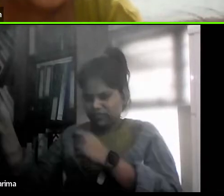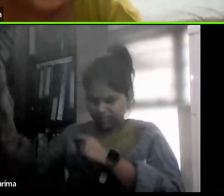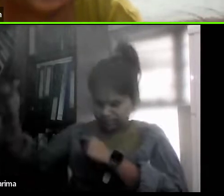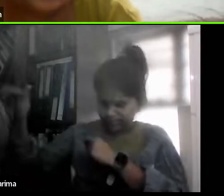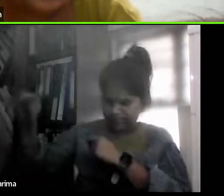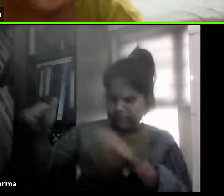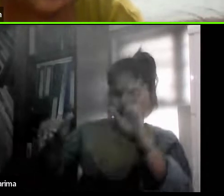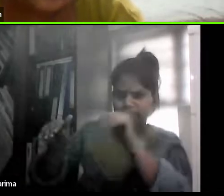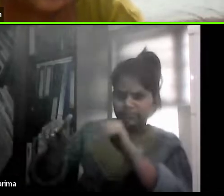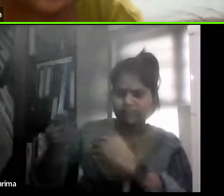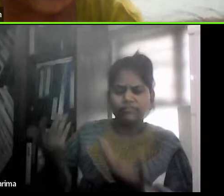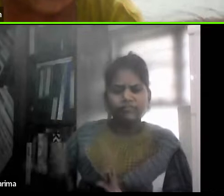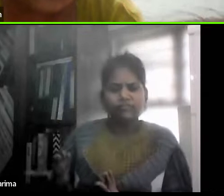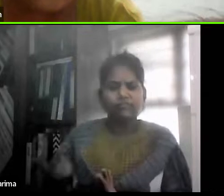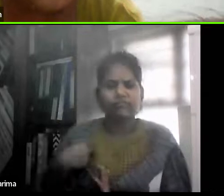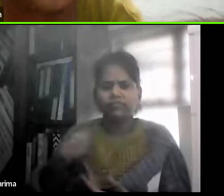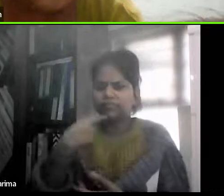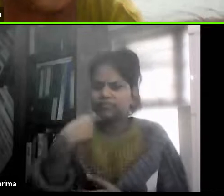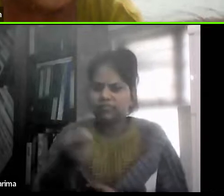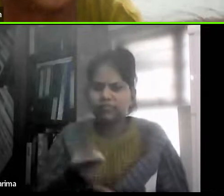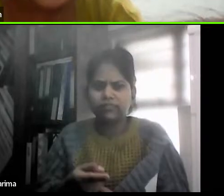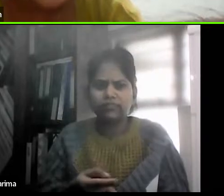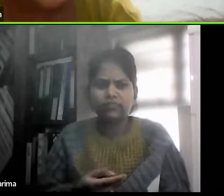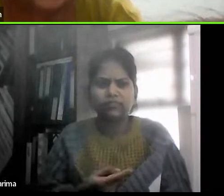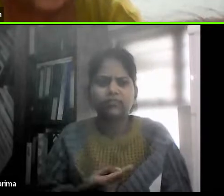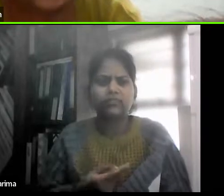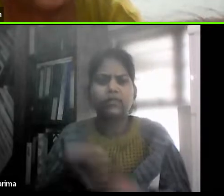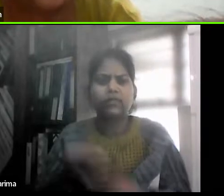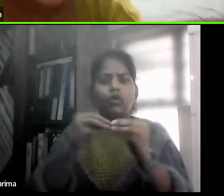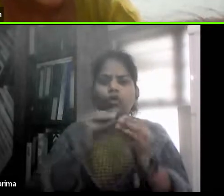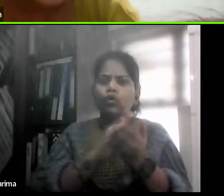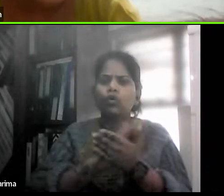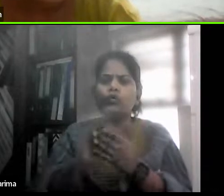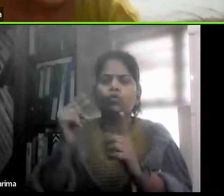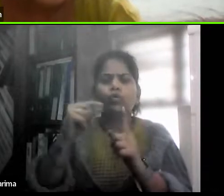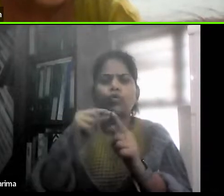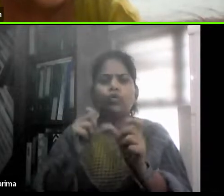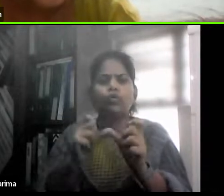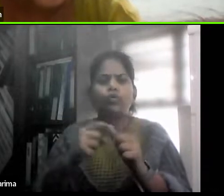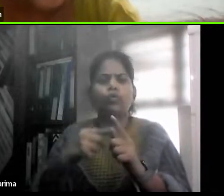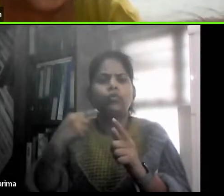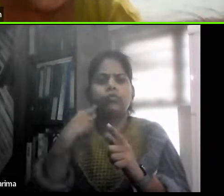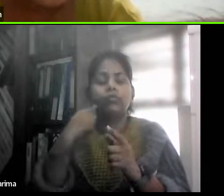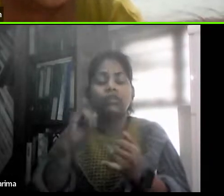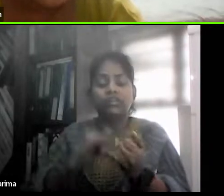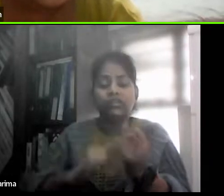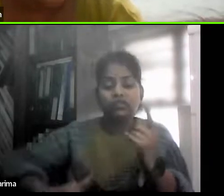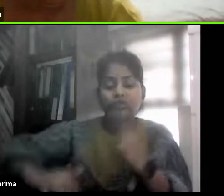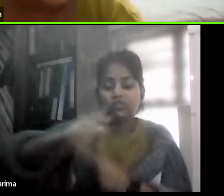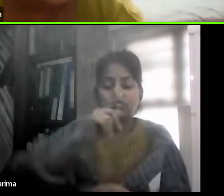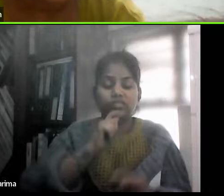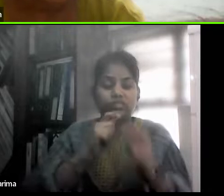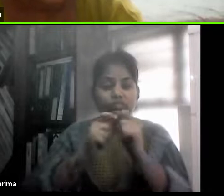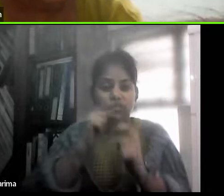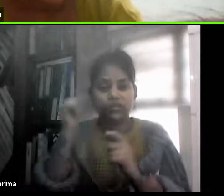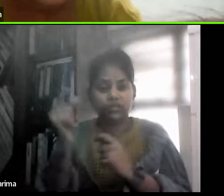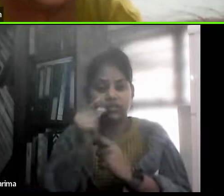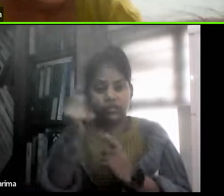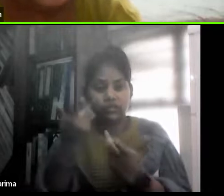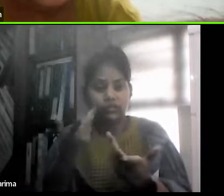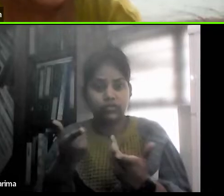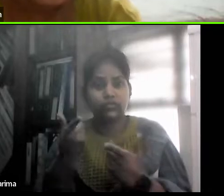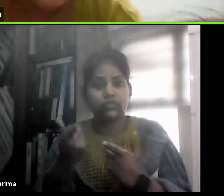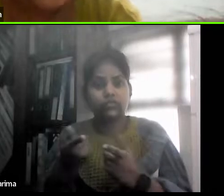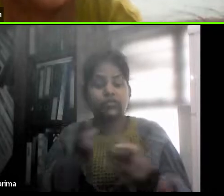to, now borrowing from what Boopathi was saying, using the social media to counter some of these